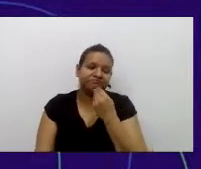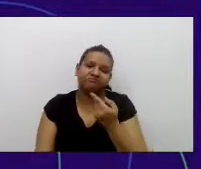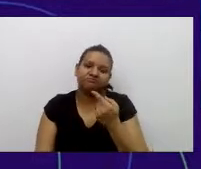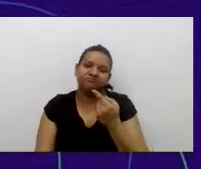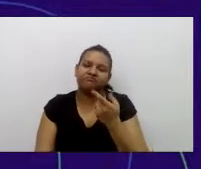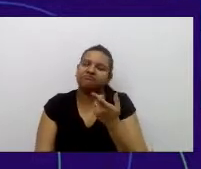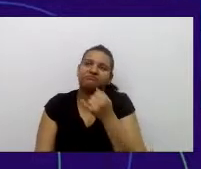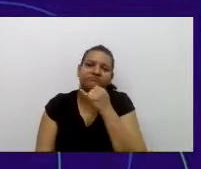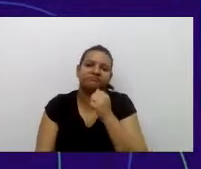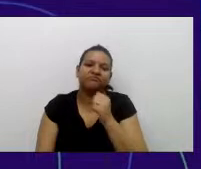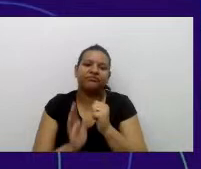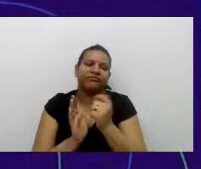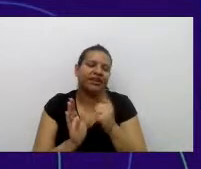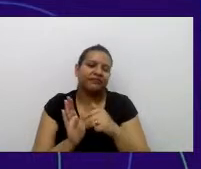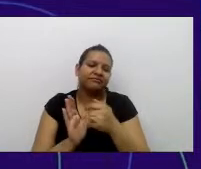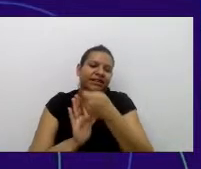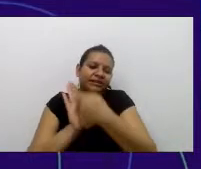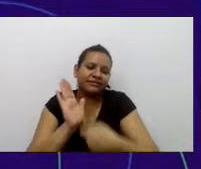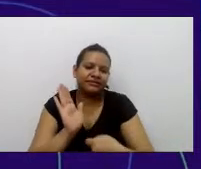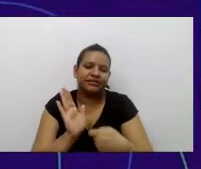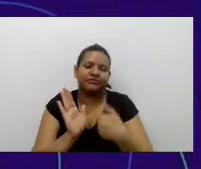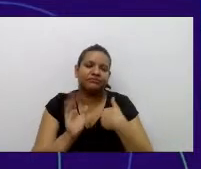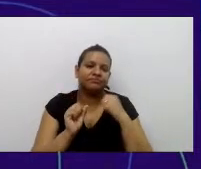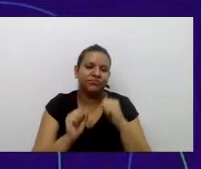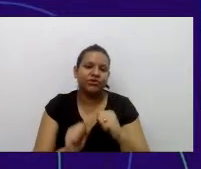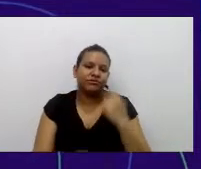included here. But in